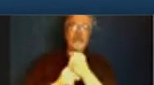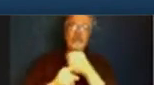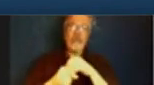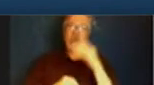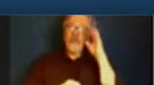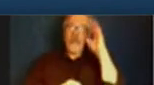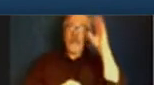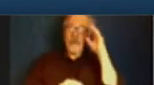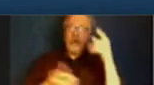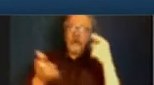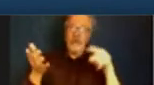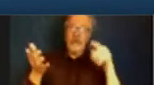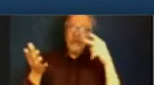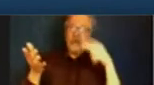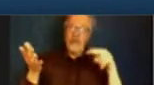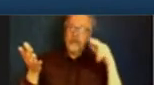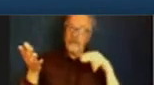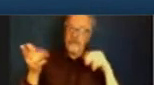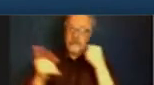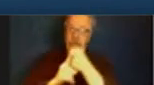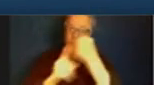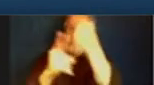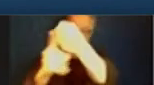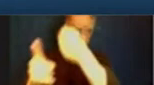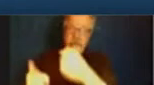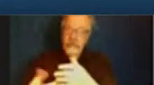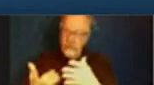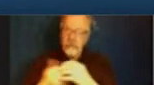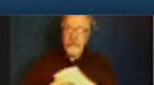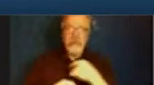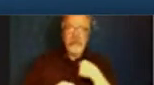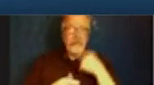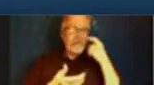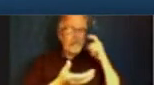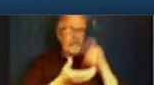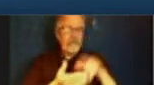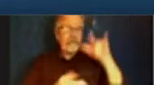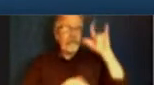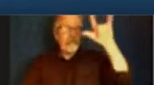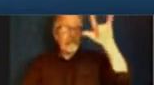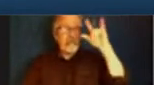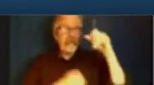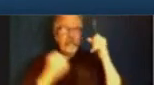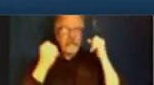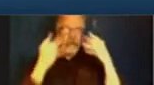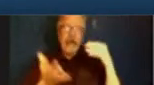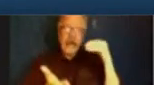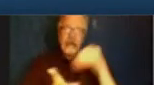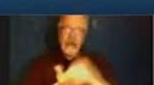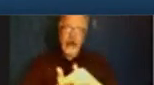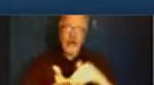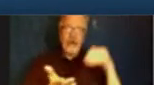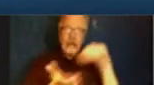seen thousands of airlines have to cancel flights because of staffing shortages.